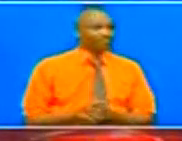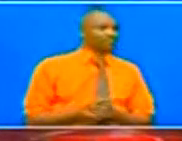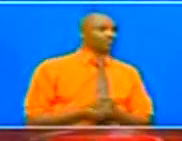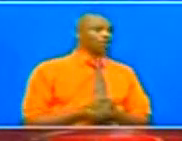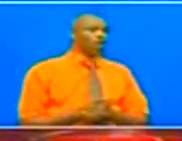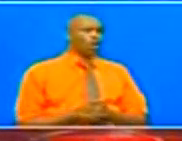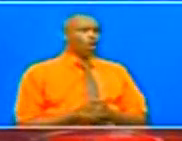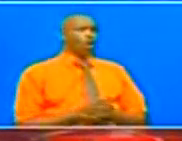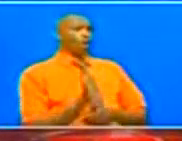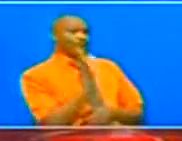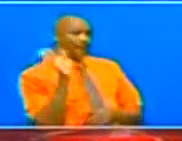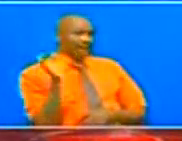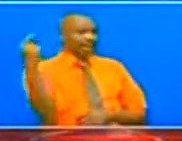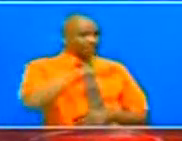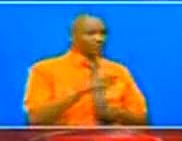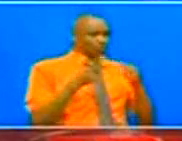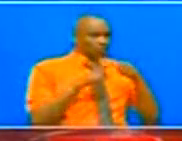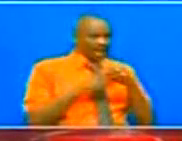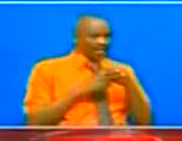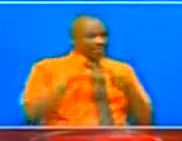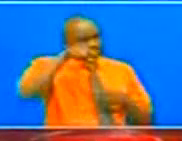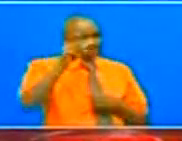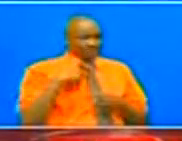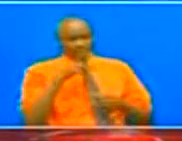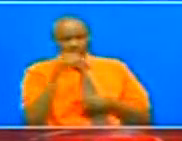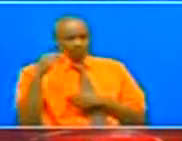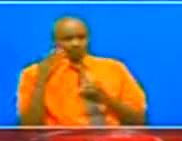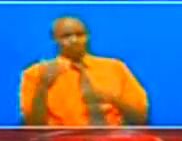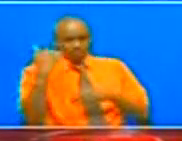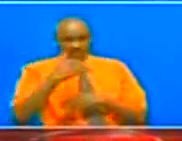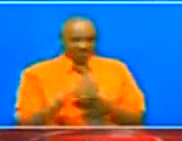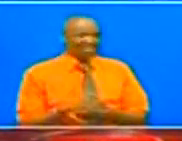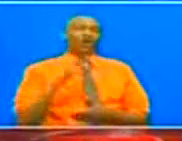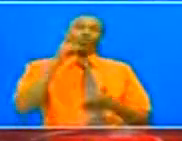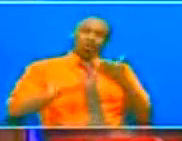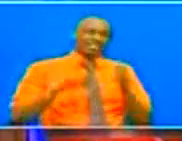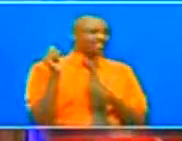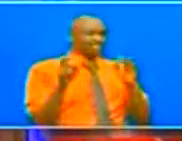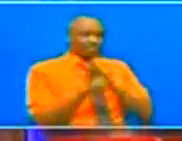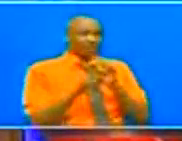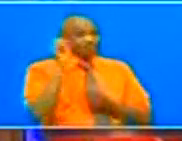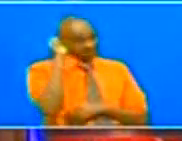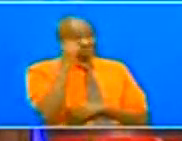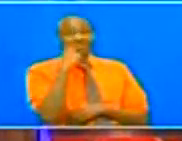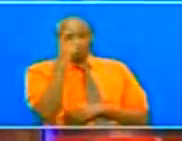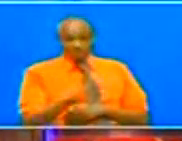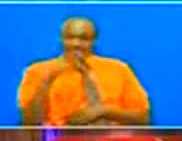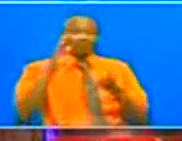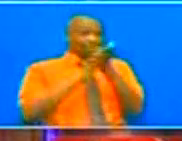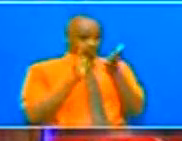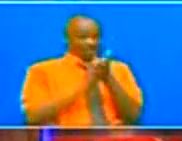July and refugees are crossing the border? Does that make sense? Number one, what the deputy president said is also a recommendation from the Northeastern